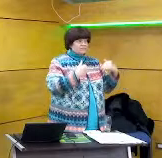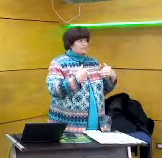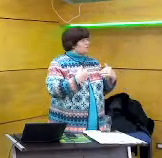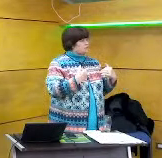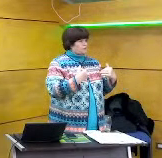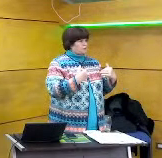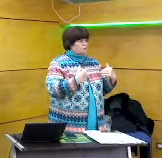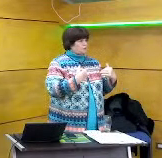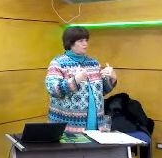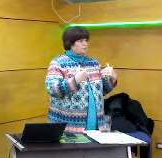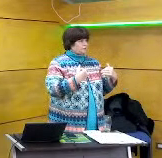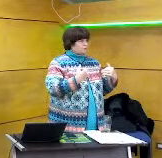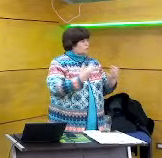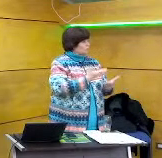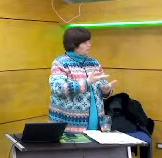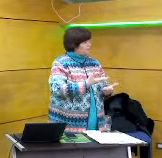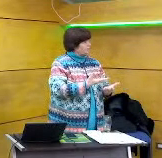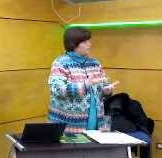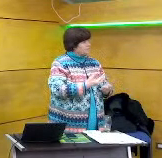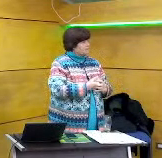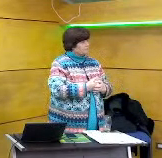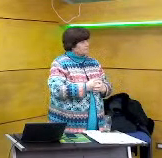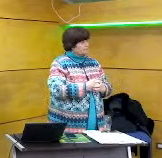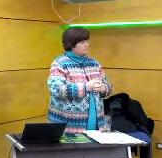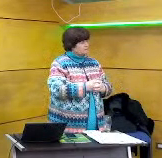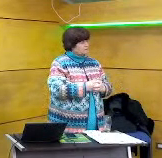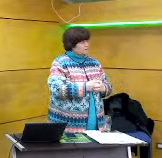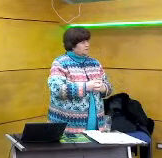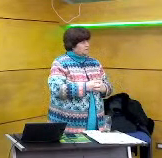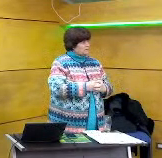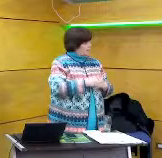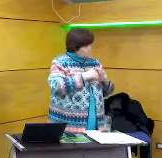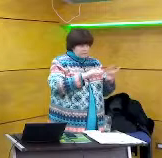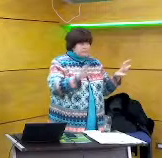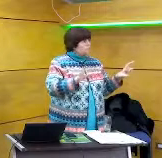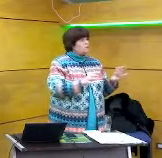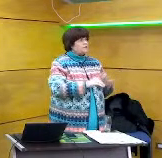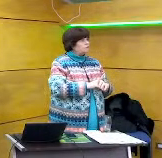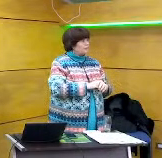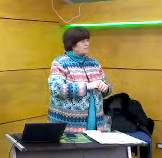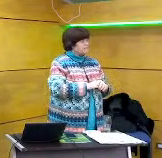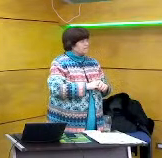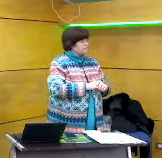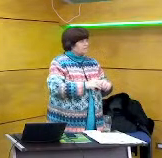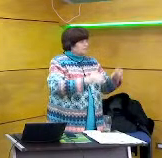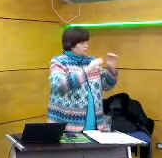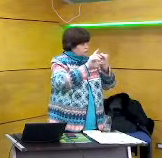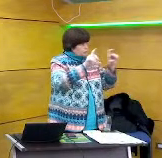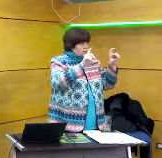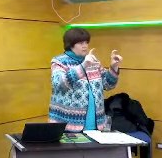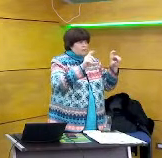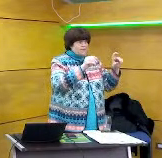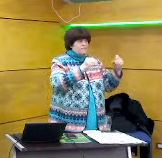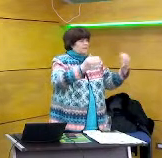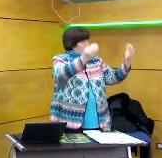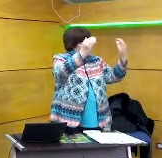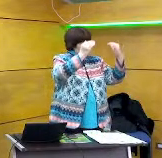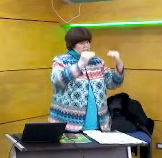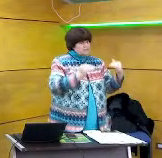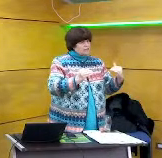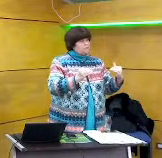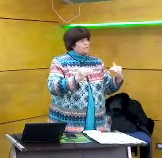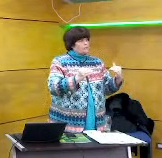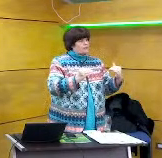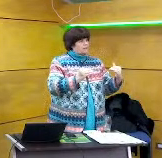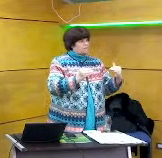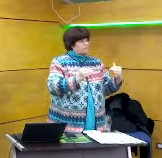Not just listening to you or reading something. Every single one of your lessons, short little things that you